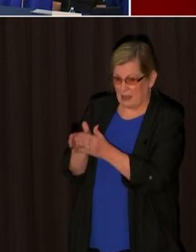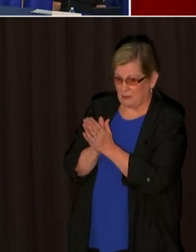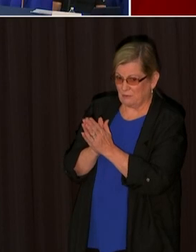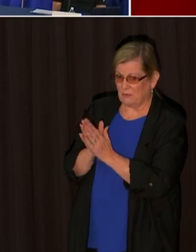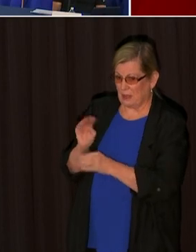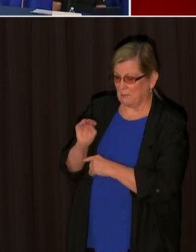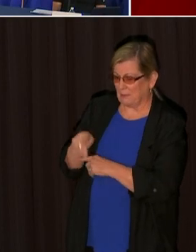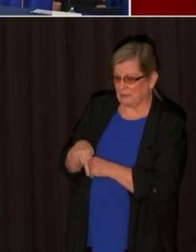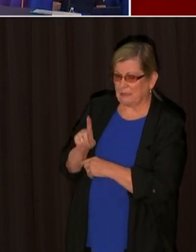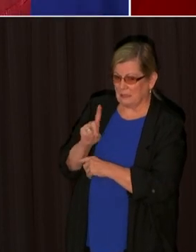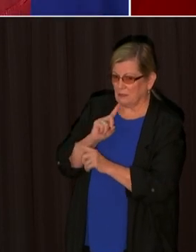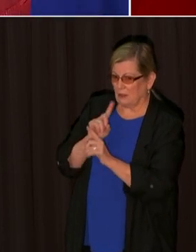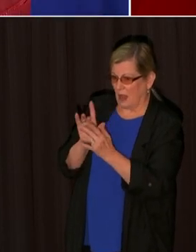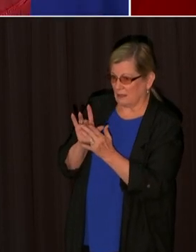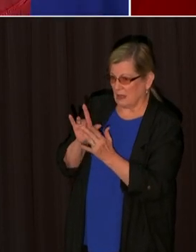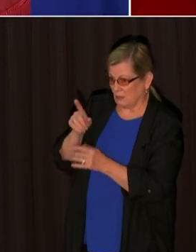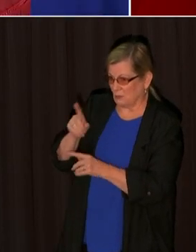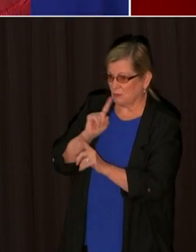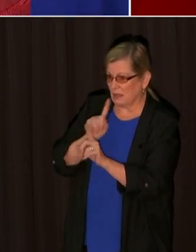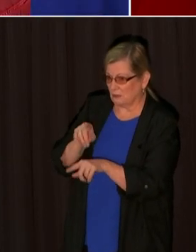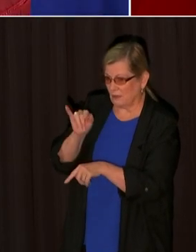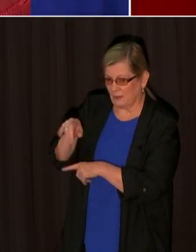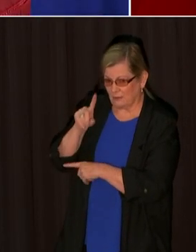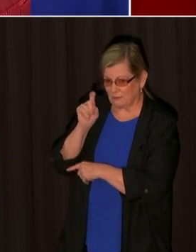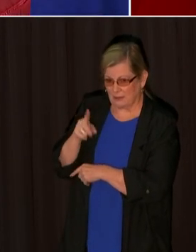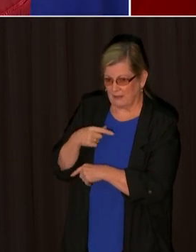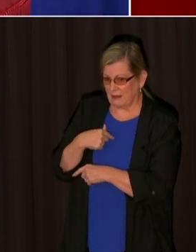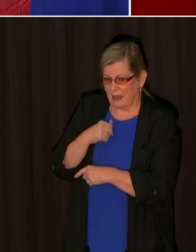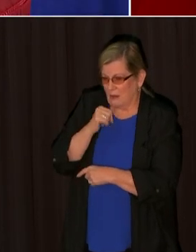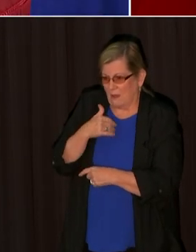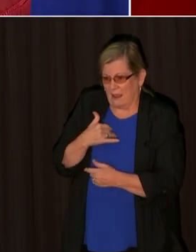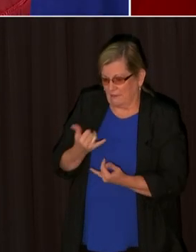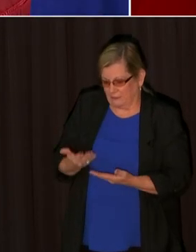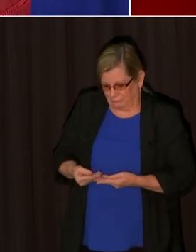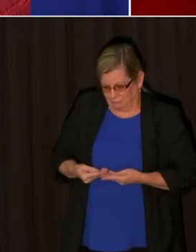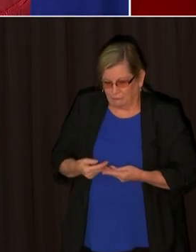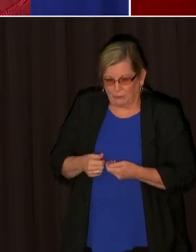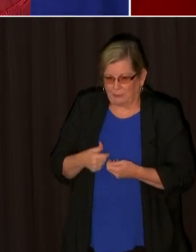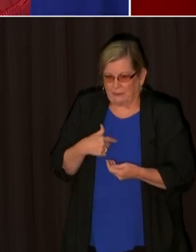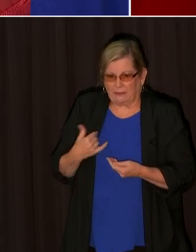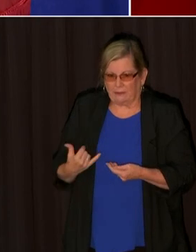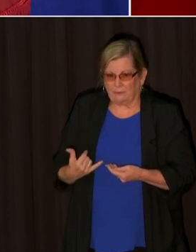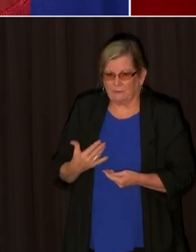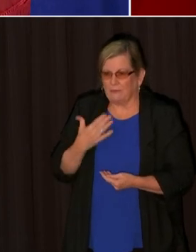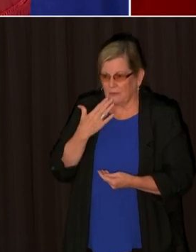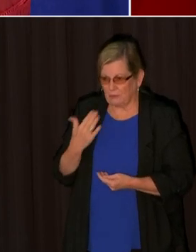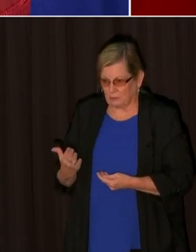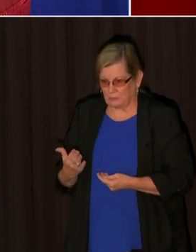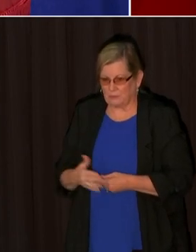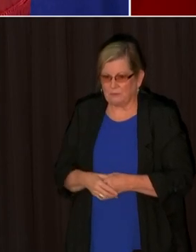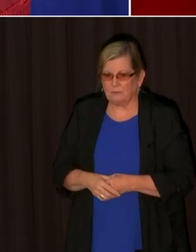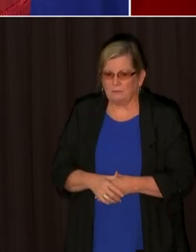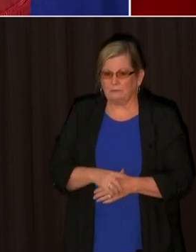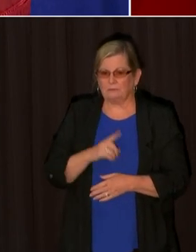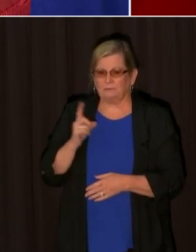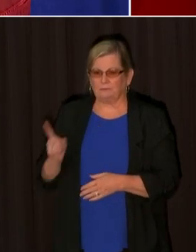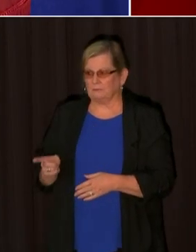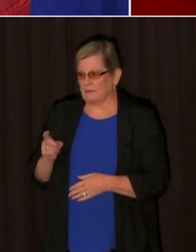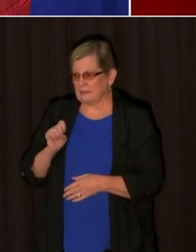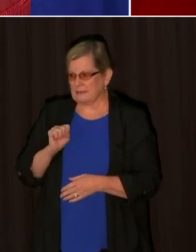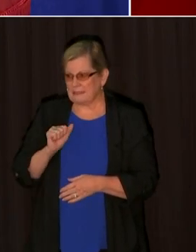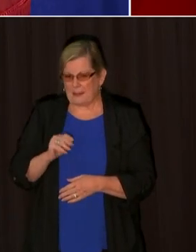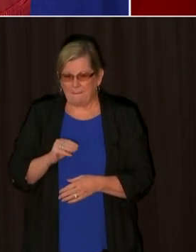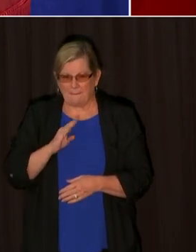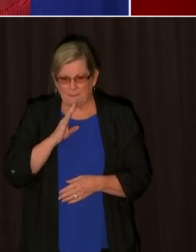data. I don't have it off the top of my head. I'm sorry. Yes, Mayor, Sam. I'm just interested in your reaction to the council's